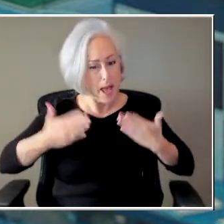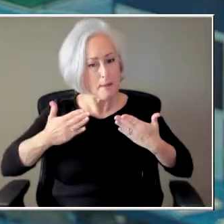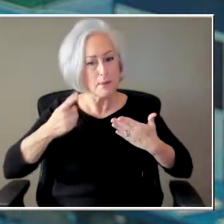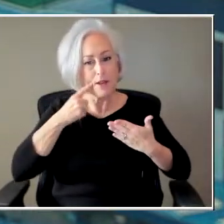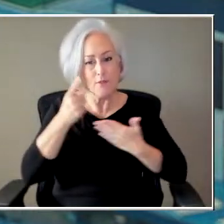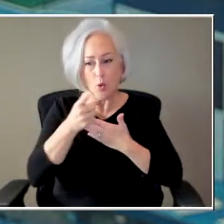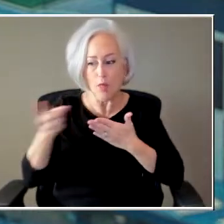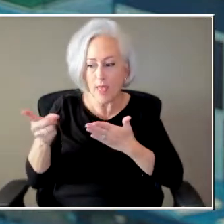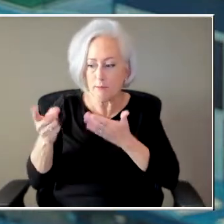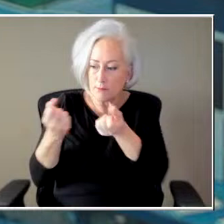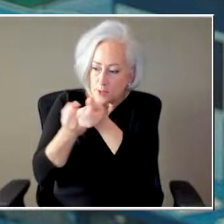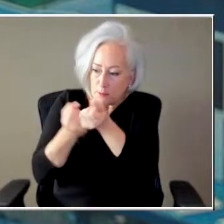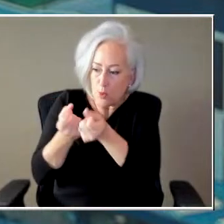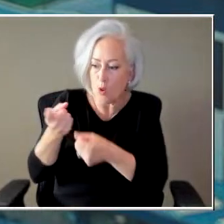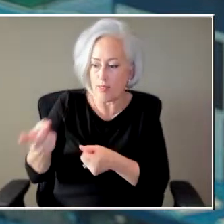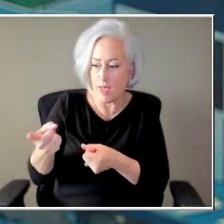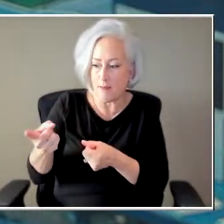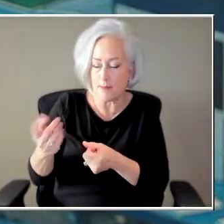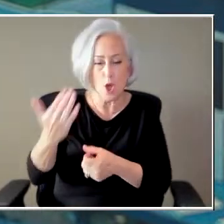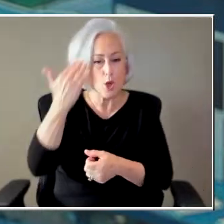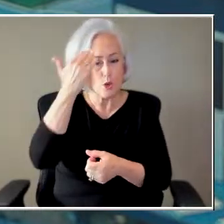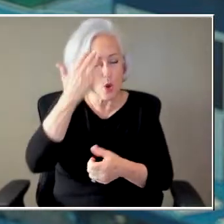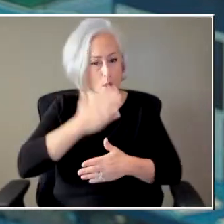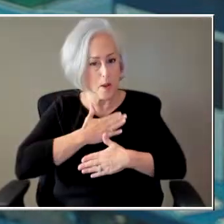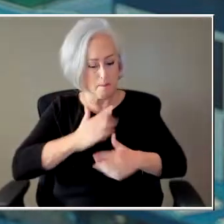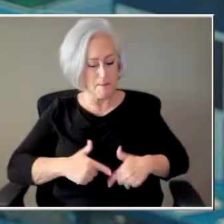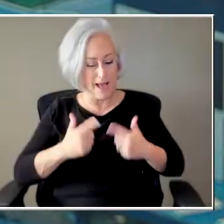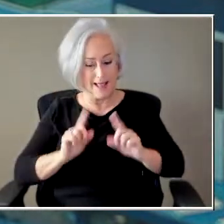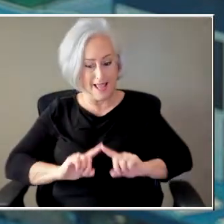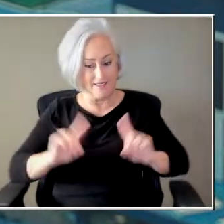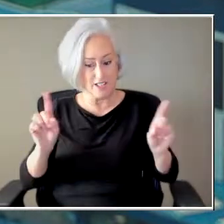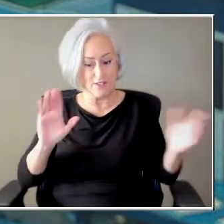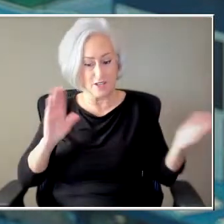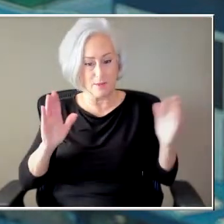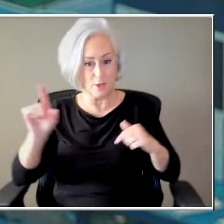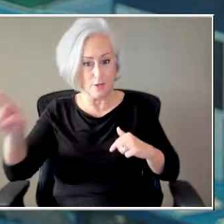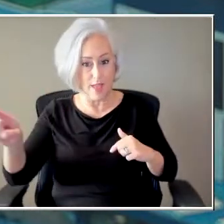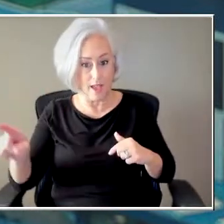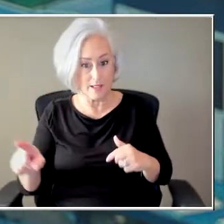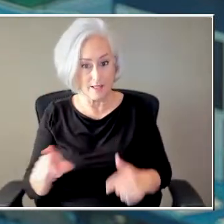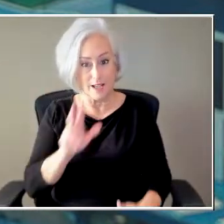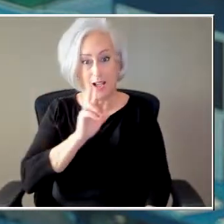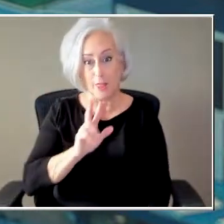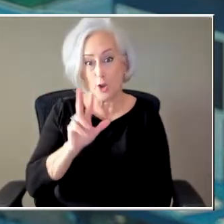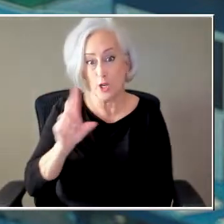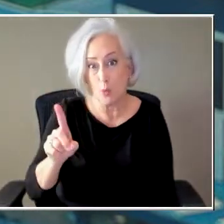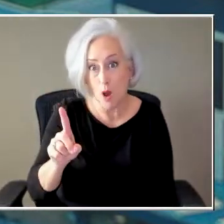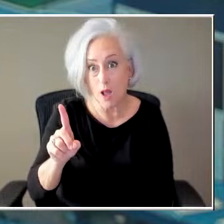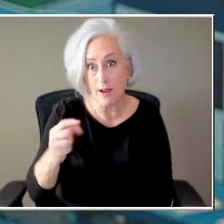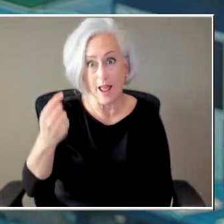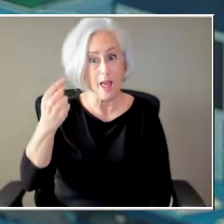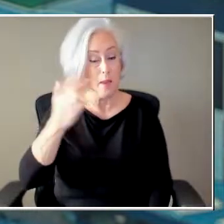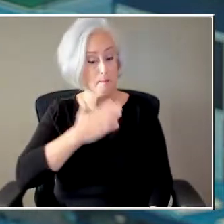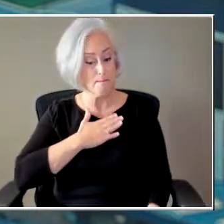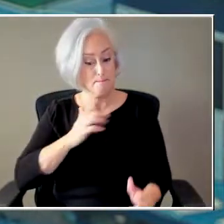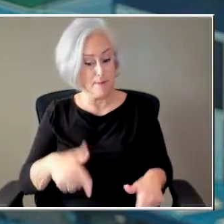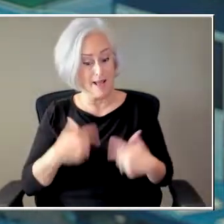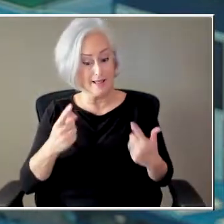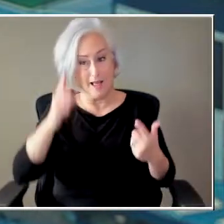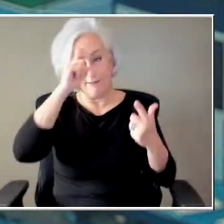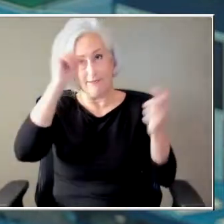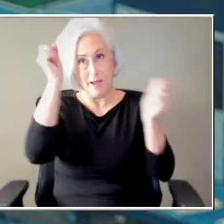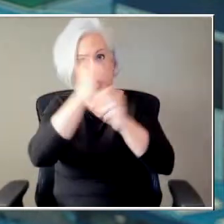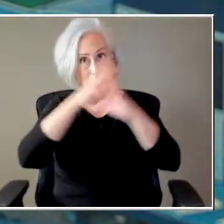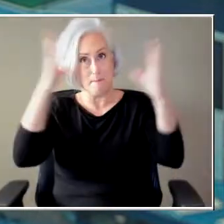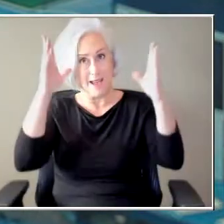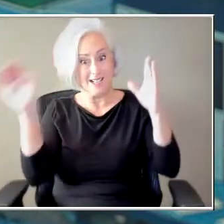is different. At 31 years old, this isn't the life I thought I would have, but it's still a good life. I have